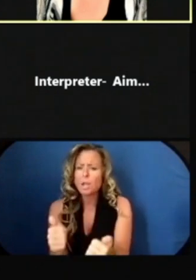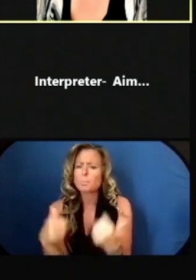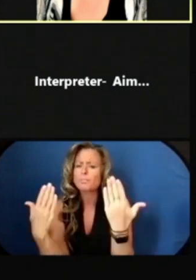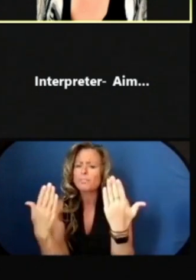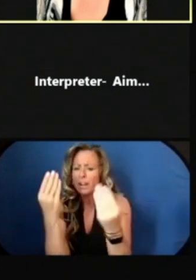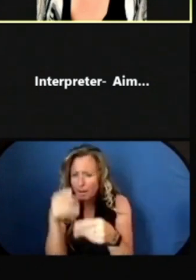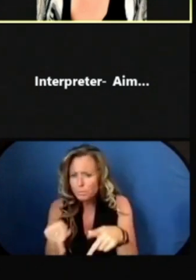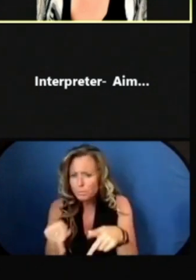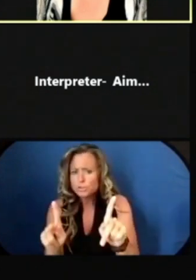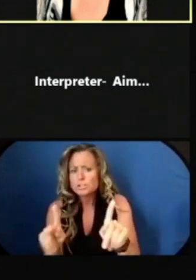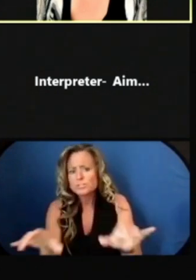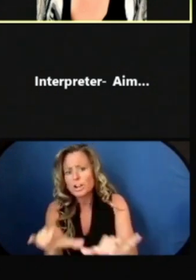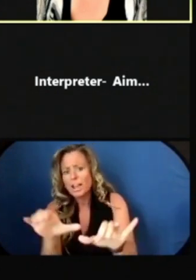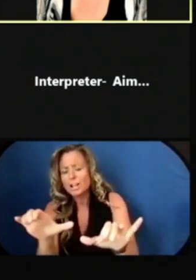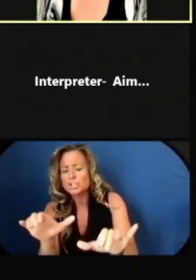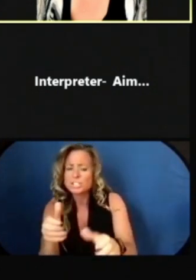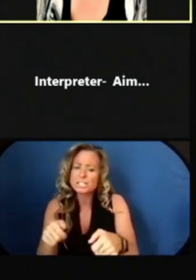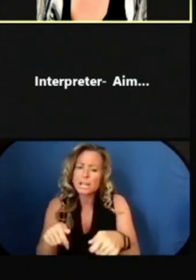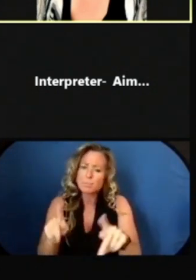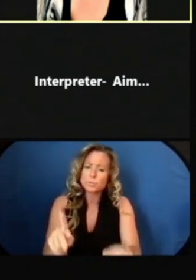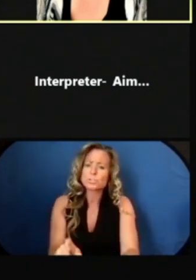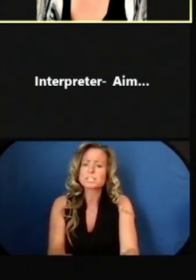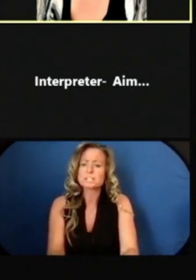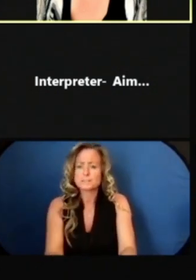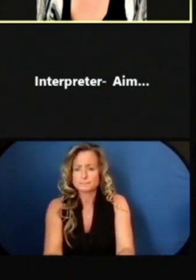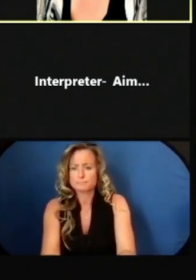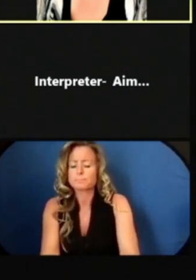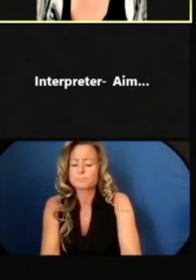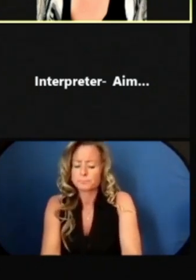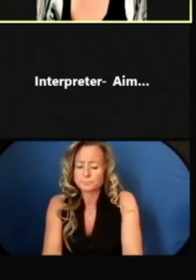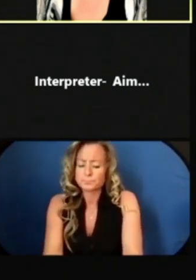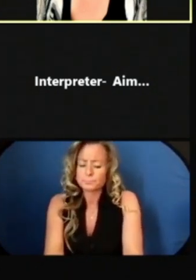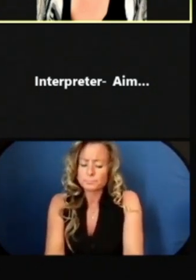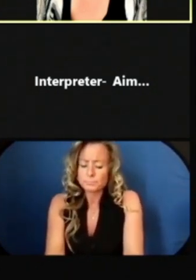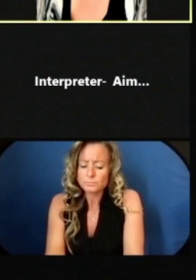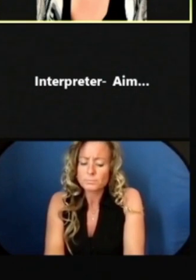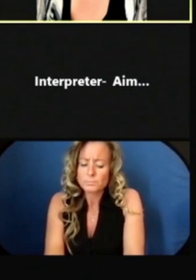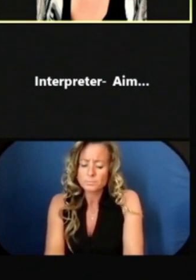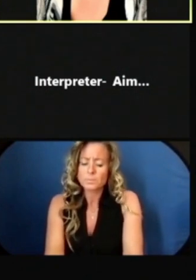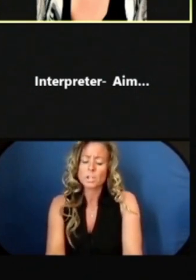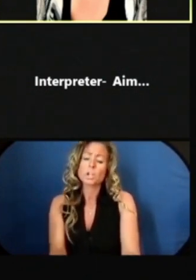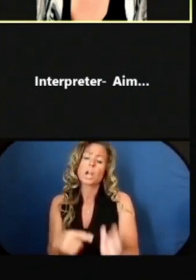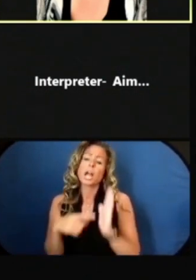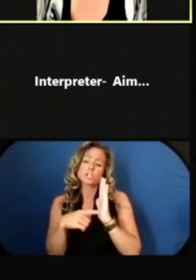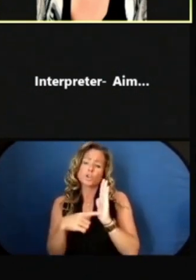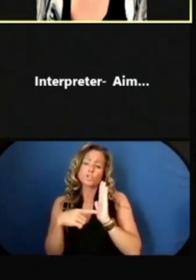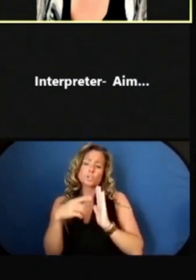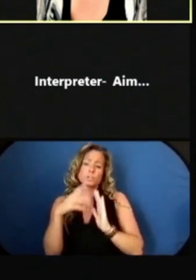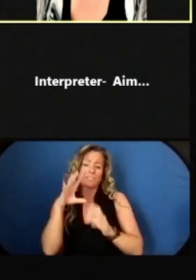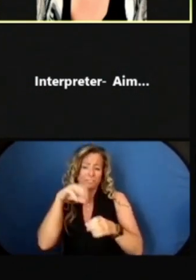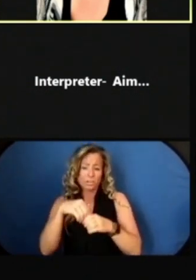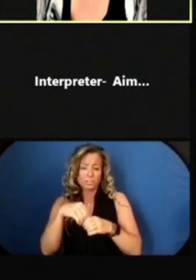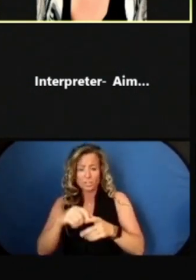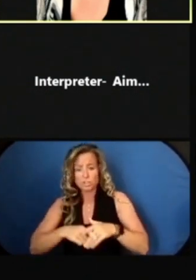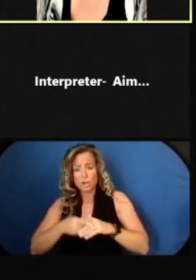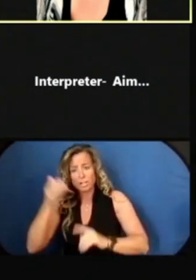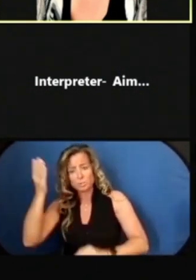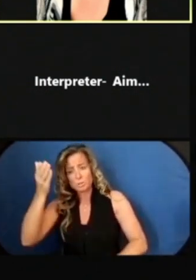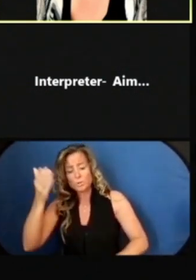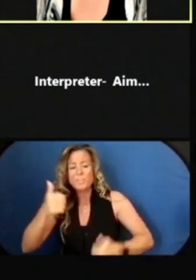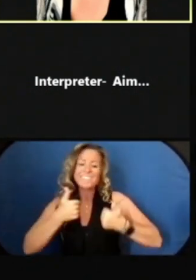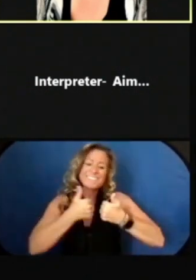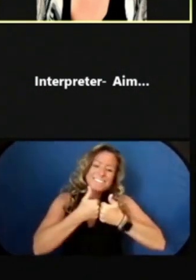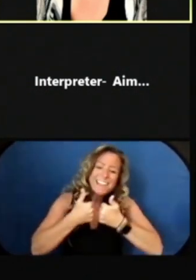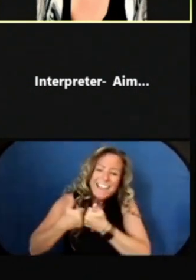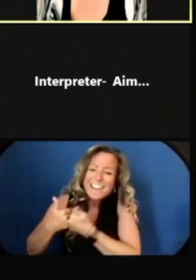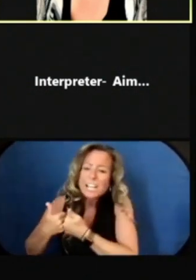and activities. And I showed you examples of that in the beginning of this presentation with some of the games. You